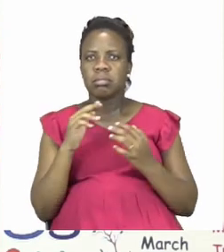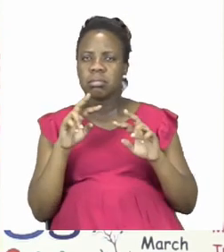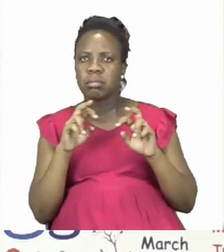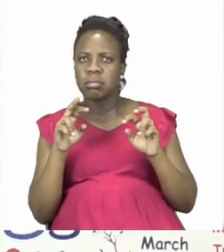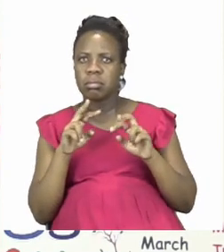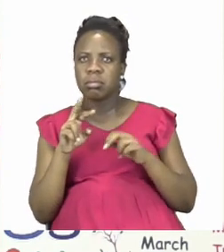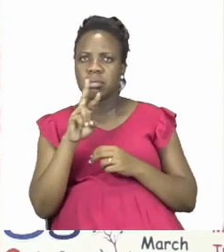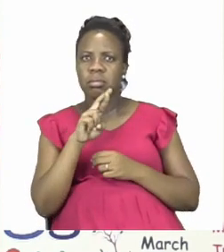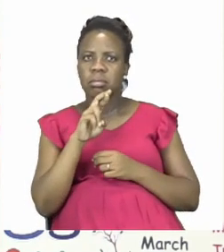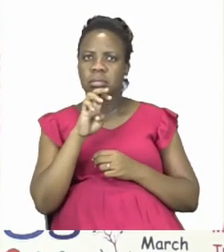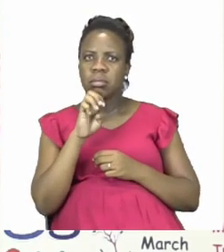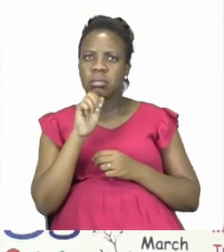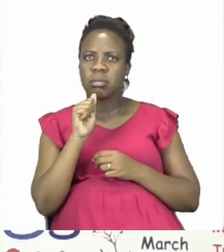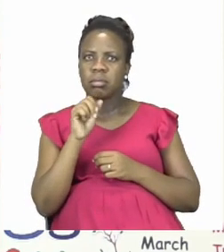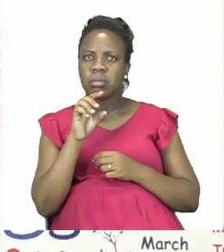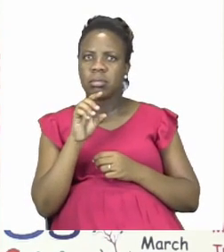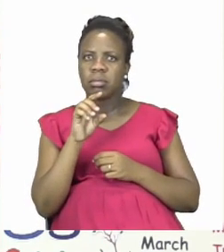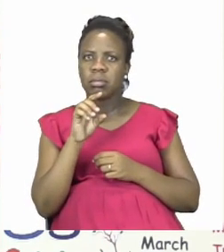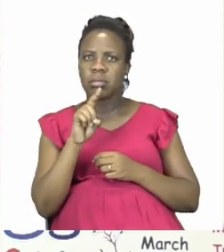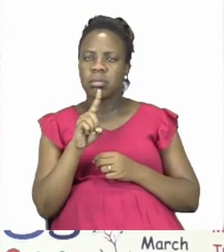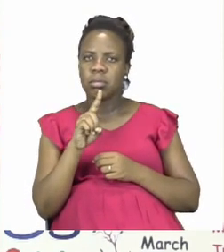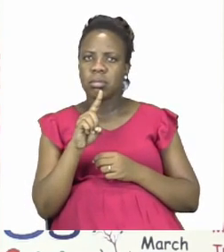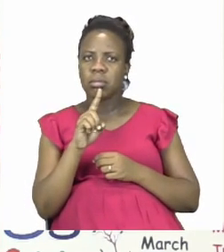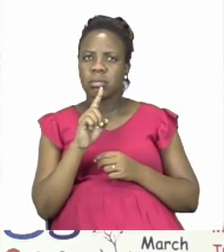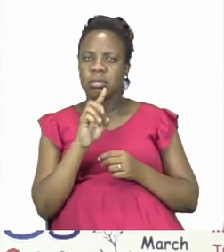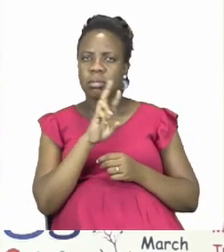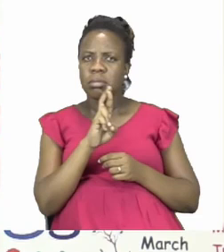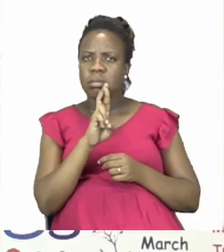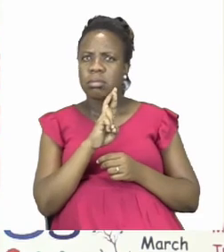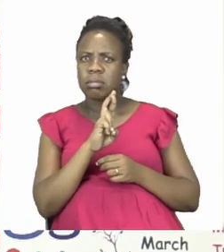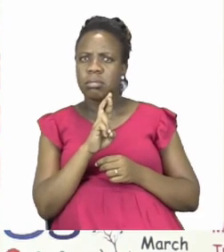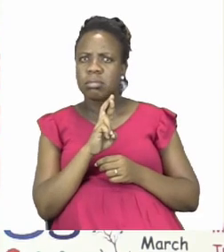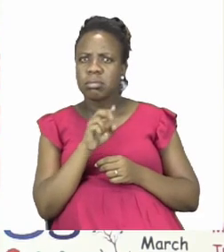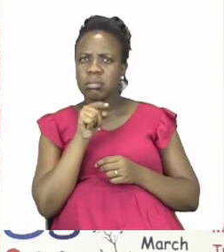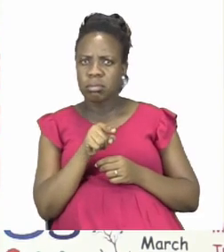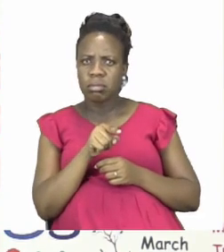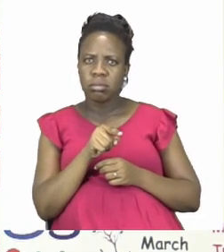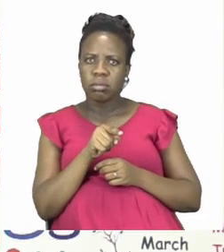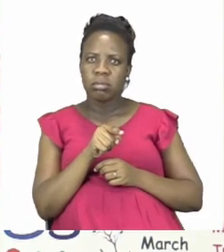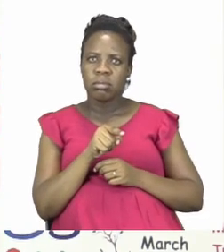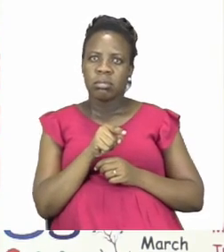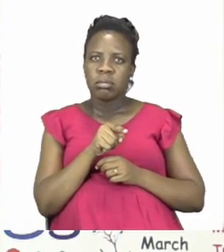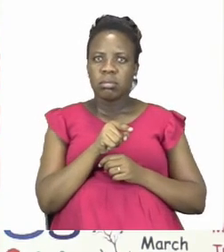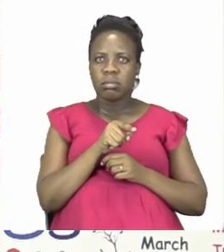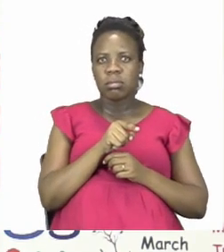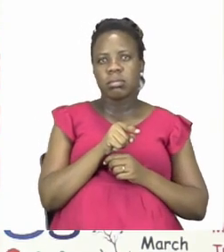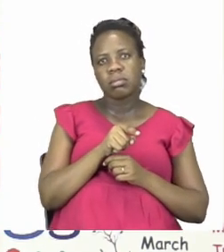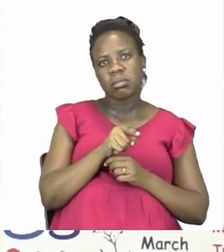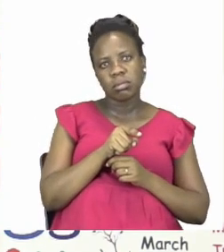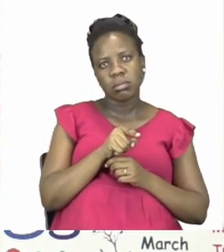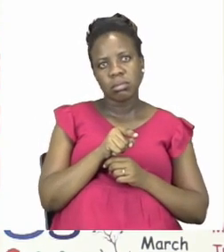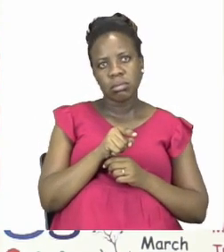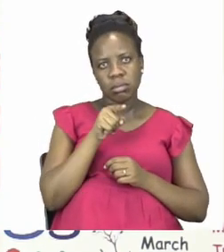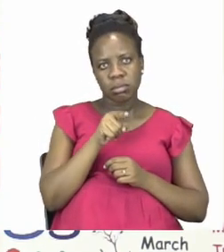search. What is the first letter we have to look for? It is your R. And wow, look here, way at the end